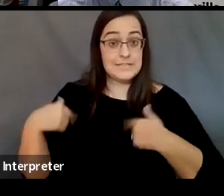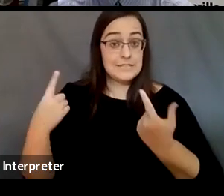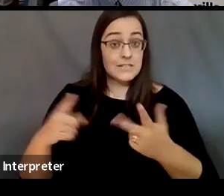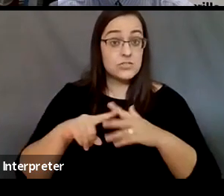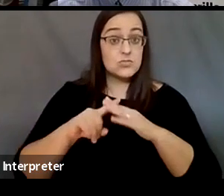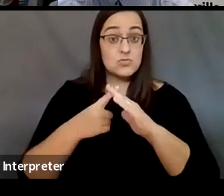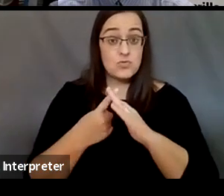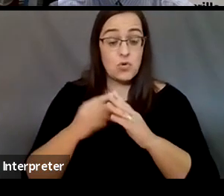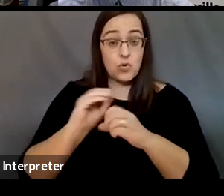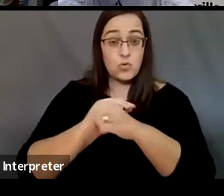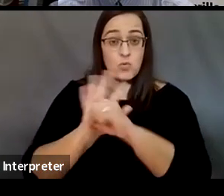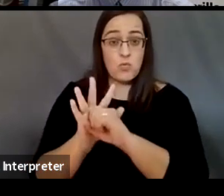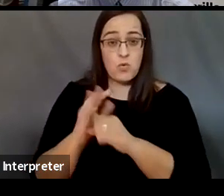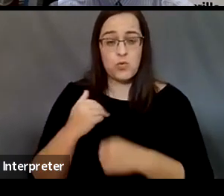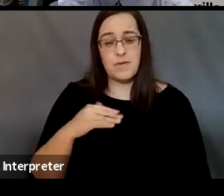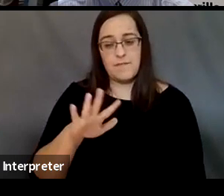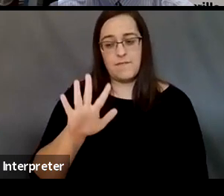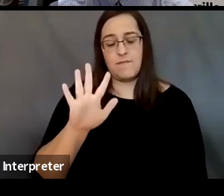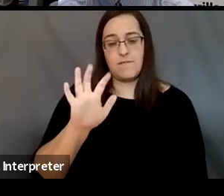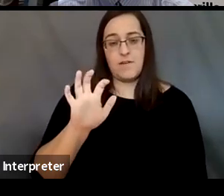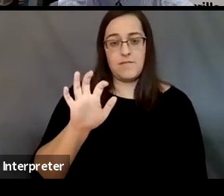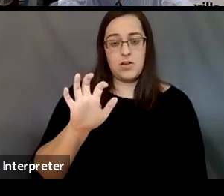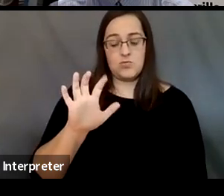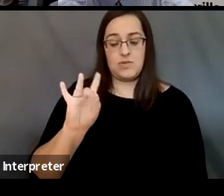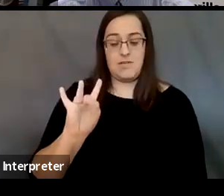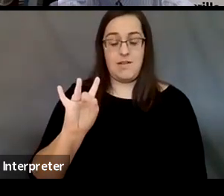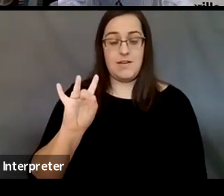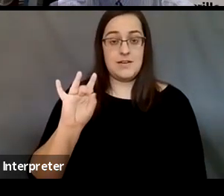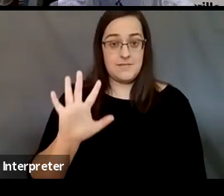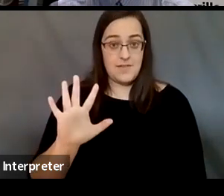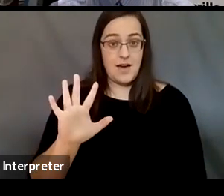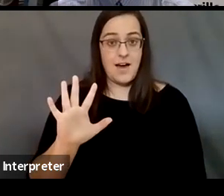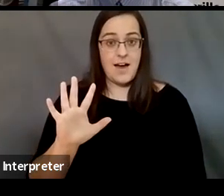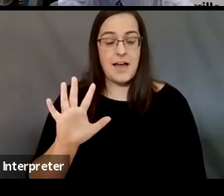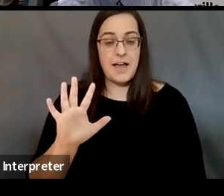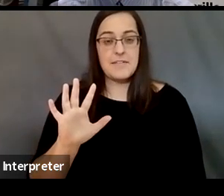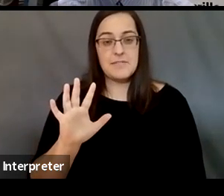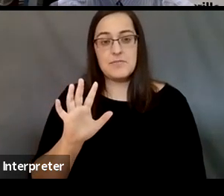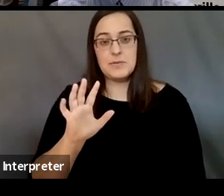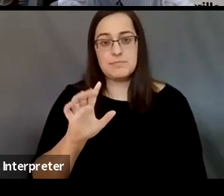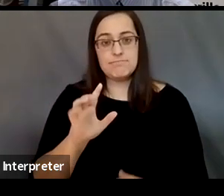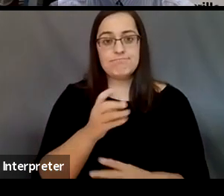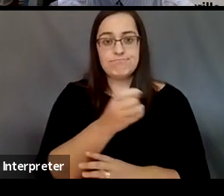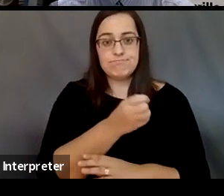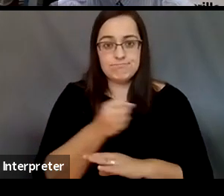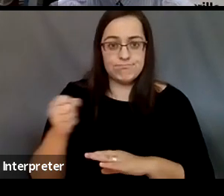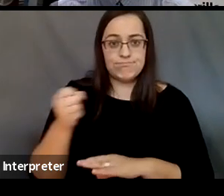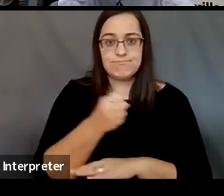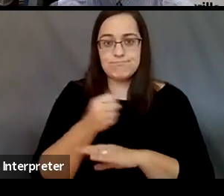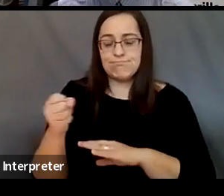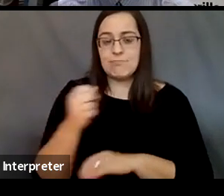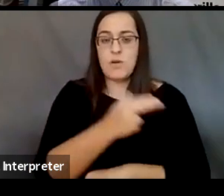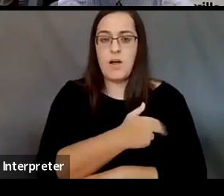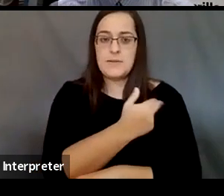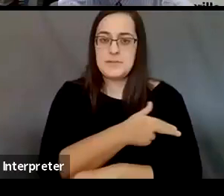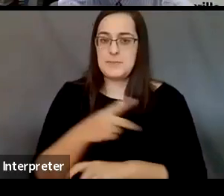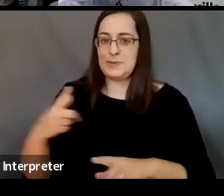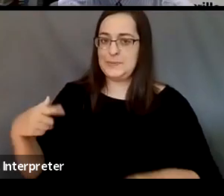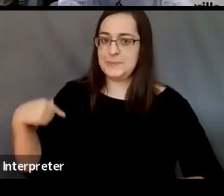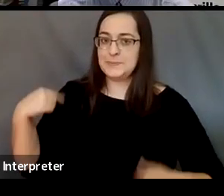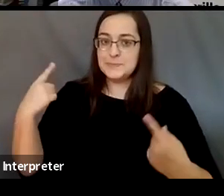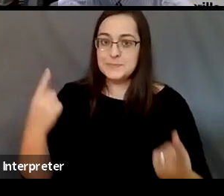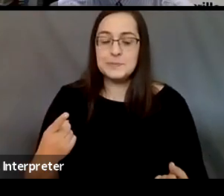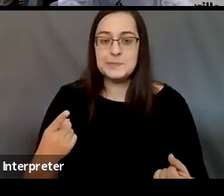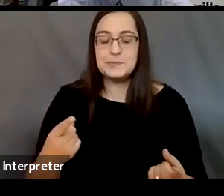are at 585 at least unique admissions. And, we are looking